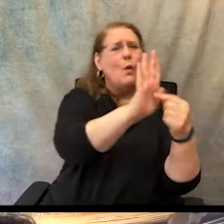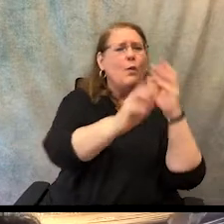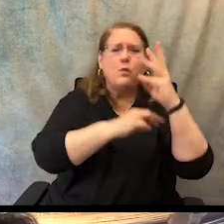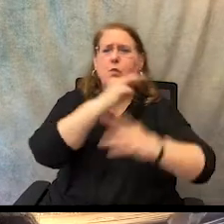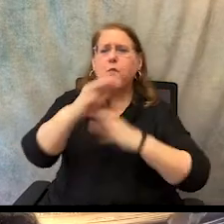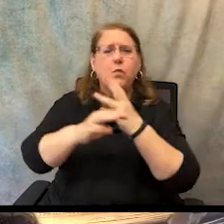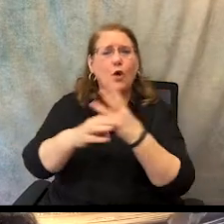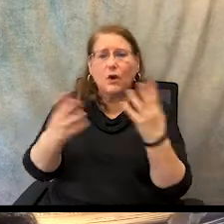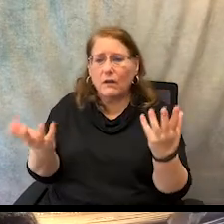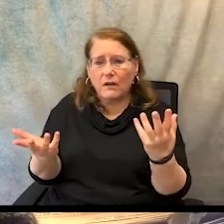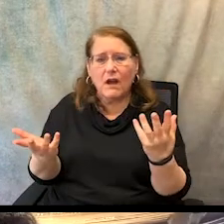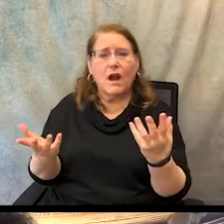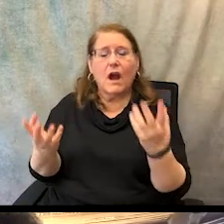that